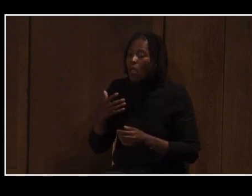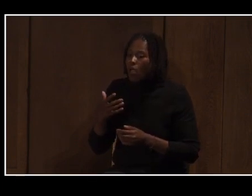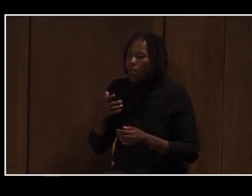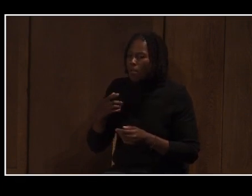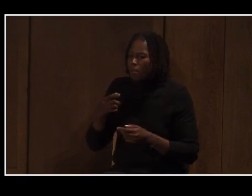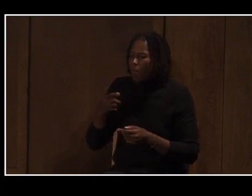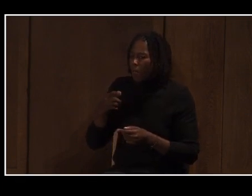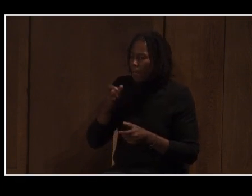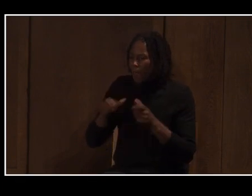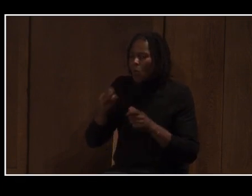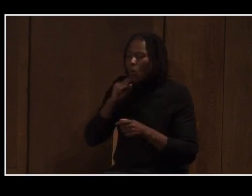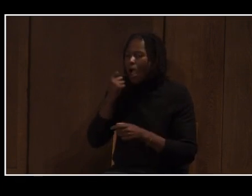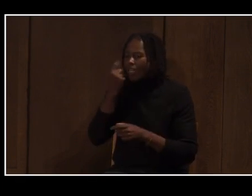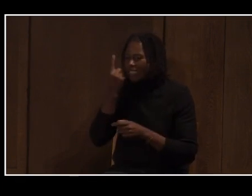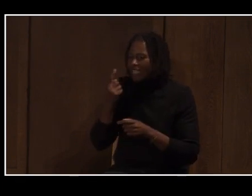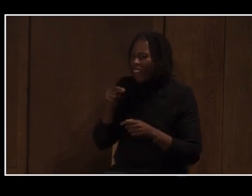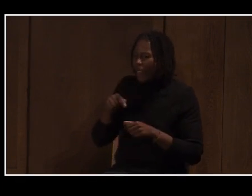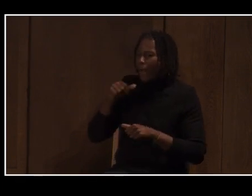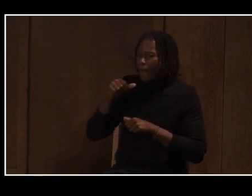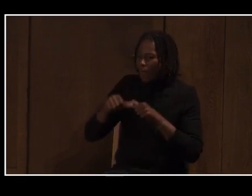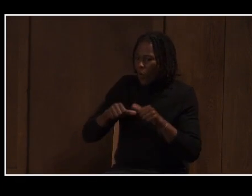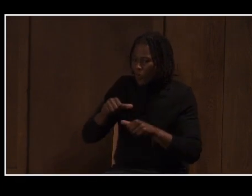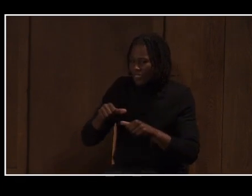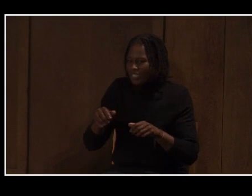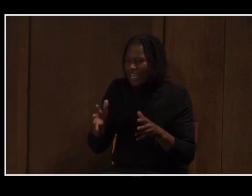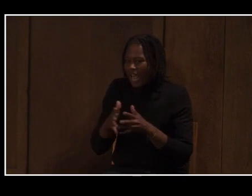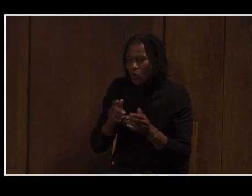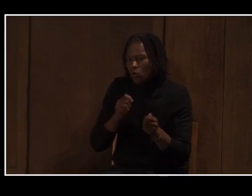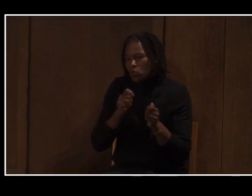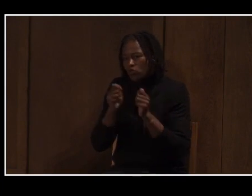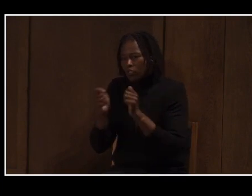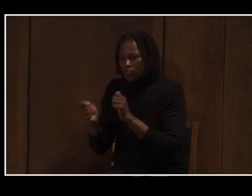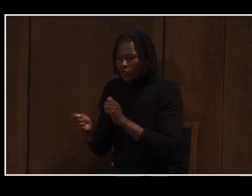into something quite extraordinarily different.